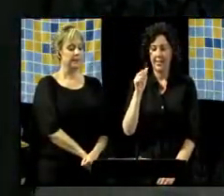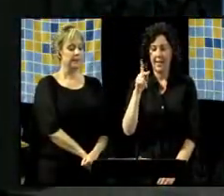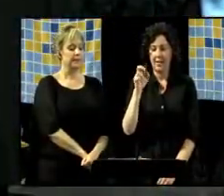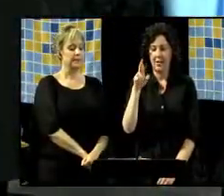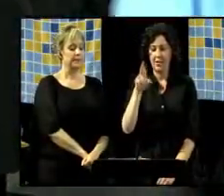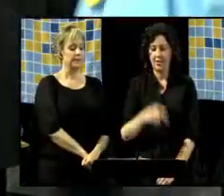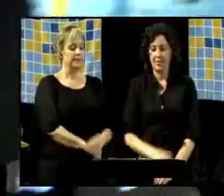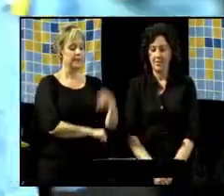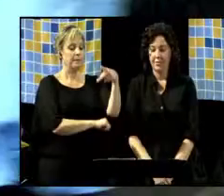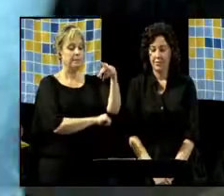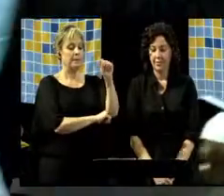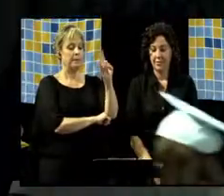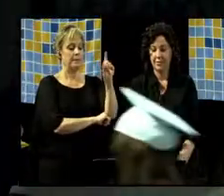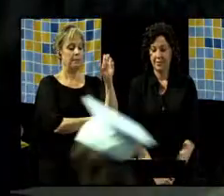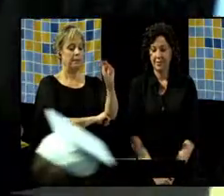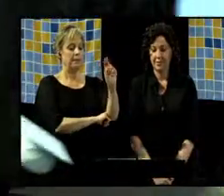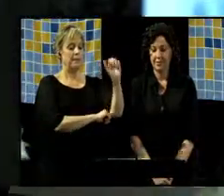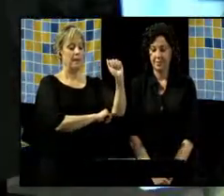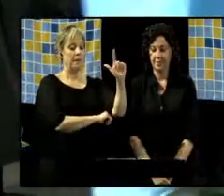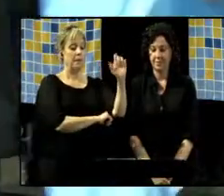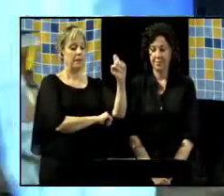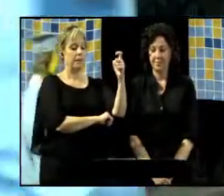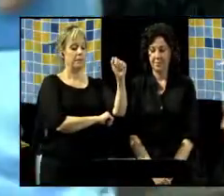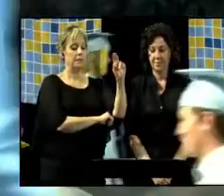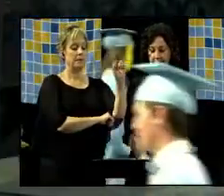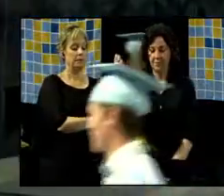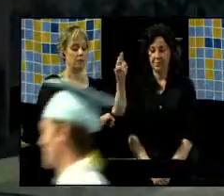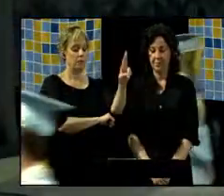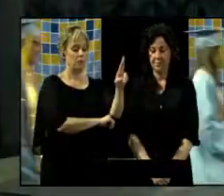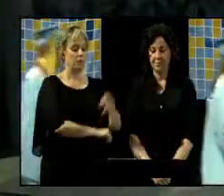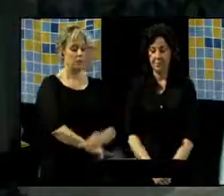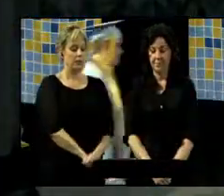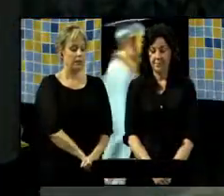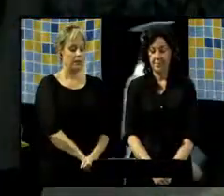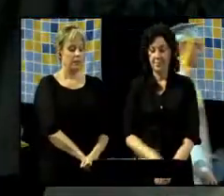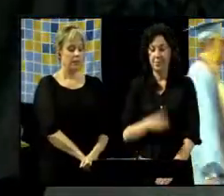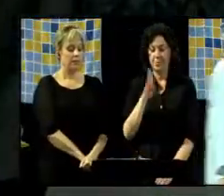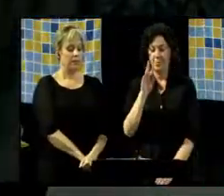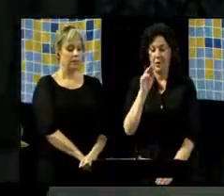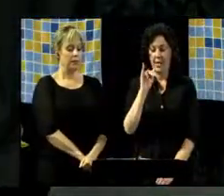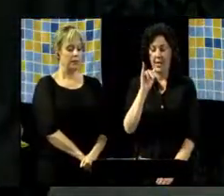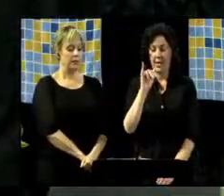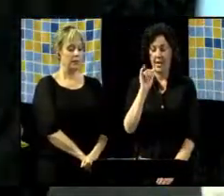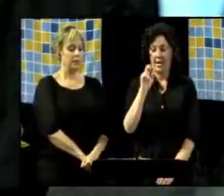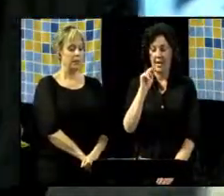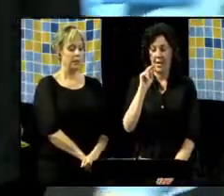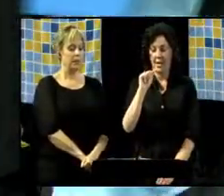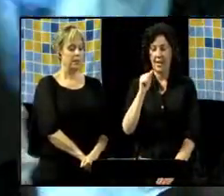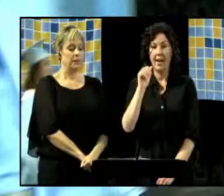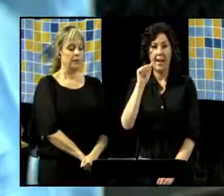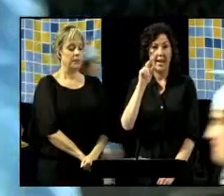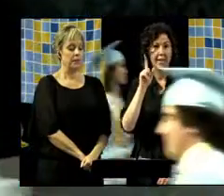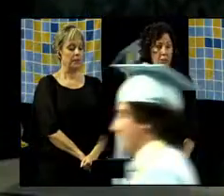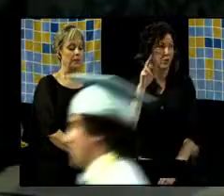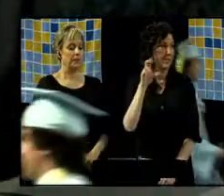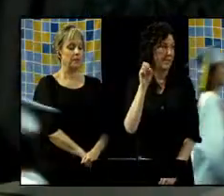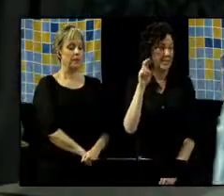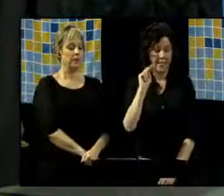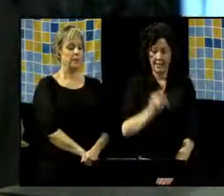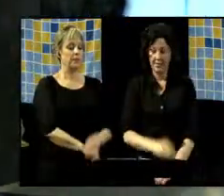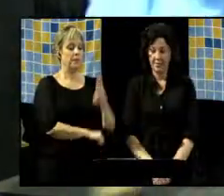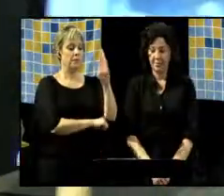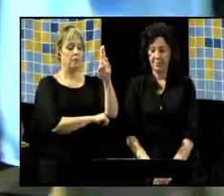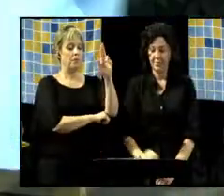Alexander, Yakin Amayad, Brianna Hope Anderson,